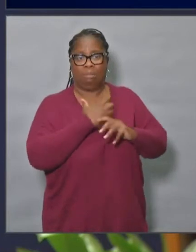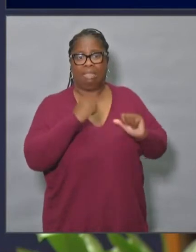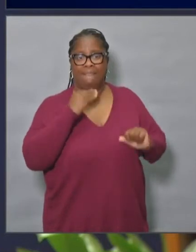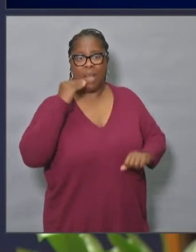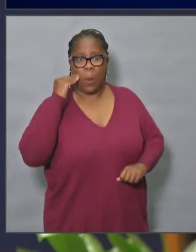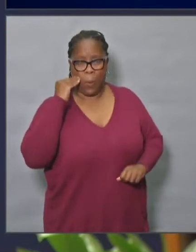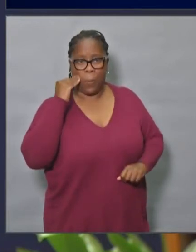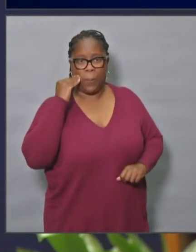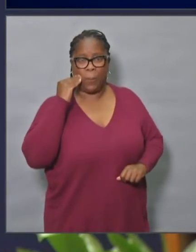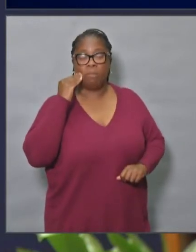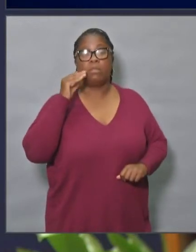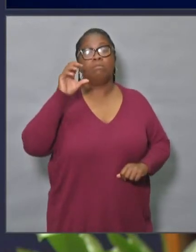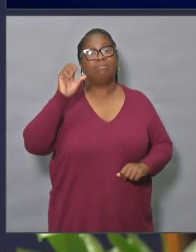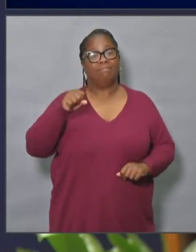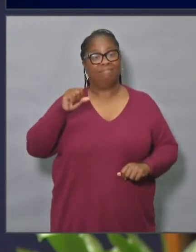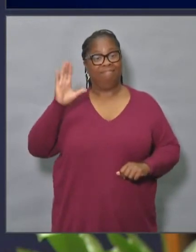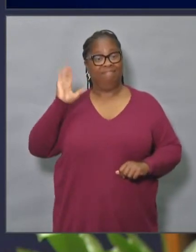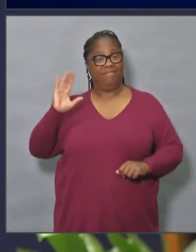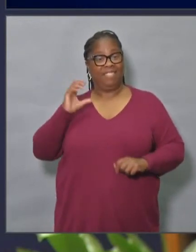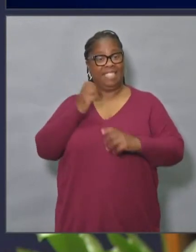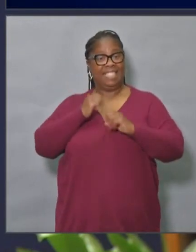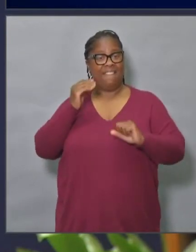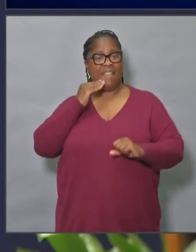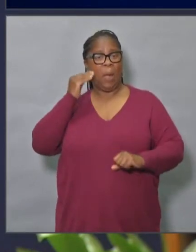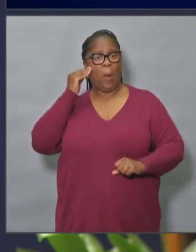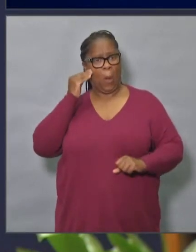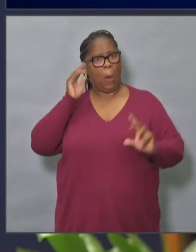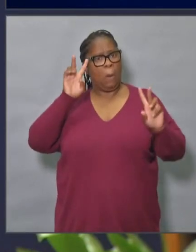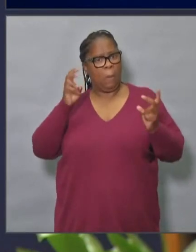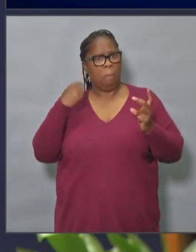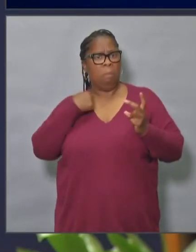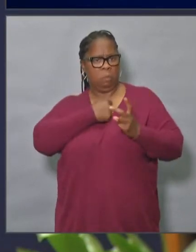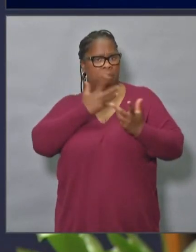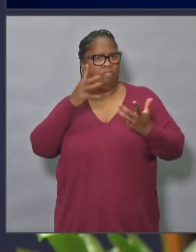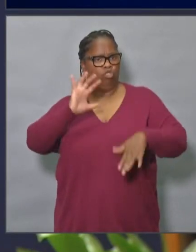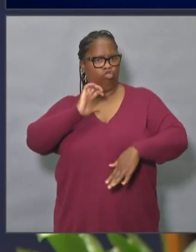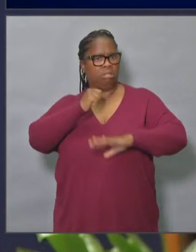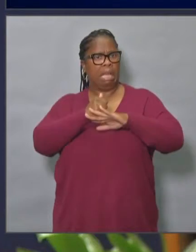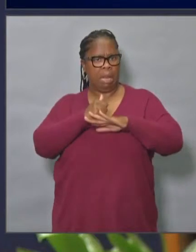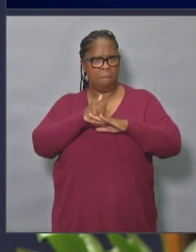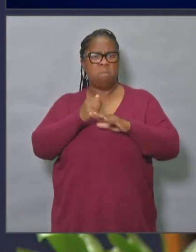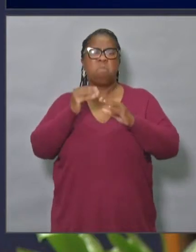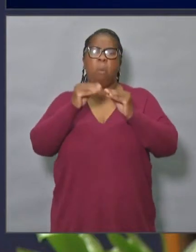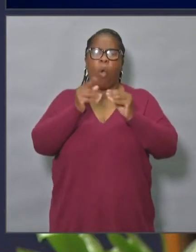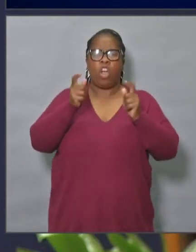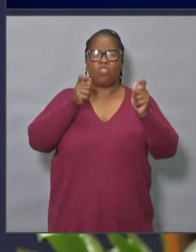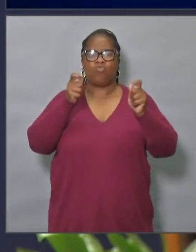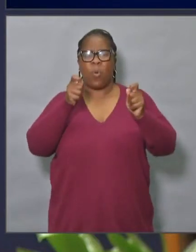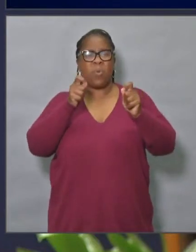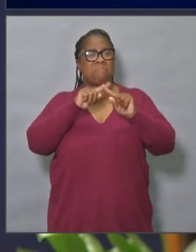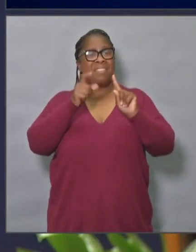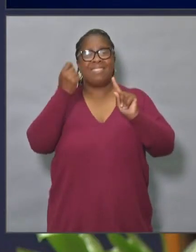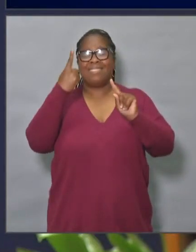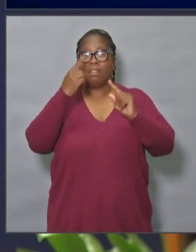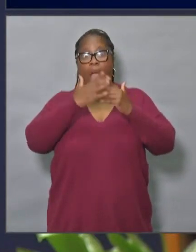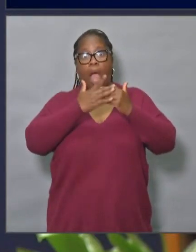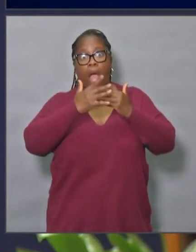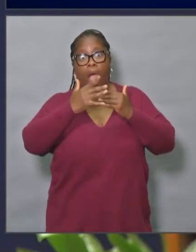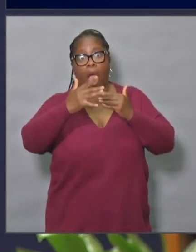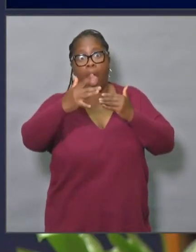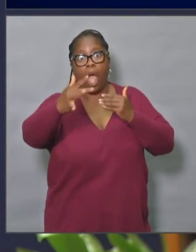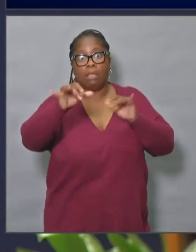necessary, however, Safer at Home is a very crude measure, and we all experience that. It is not a sustainable path forward.